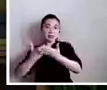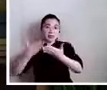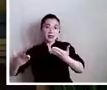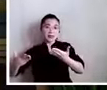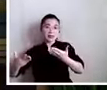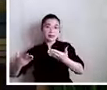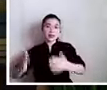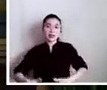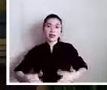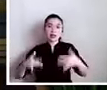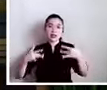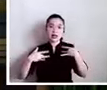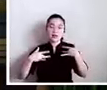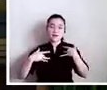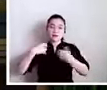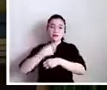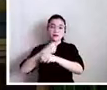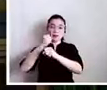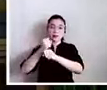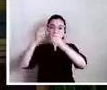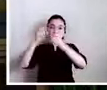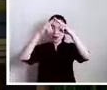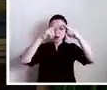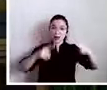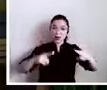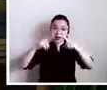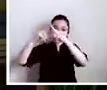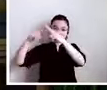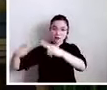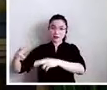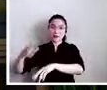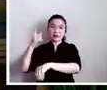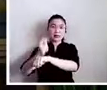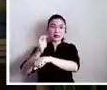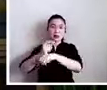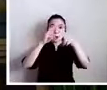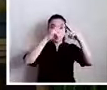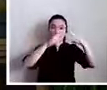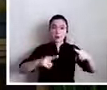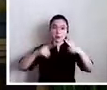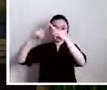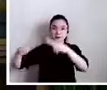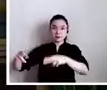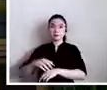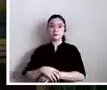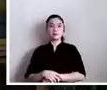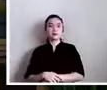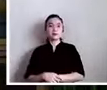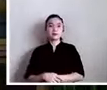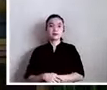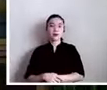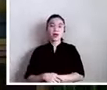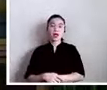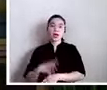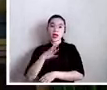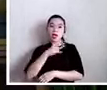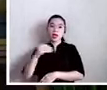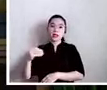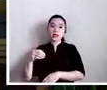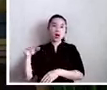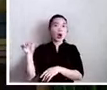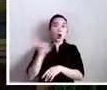og mga puloyanan, mga temporary shelter, og ang mga institution sama sa simbahan, dunay